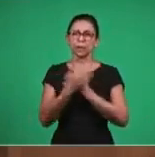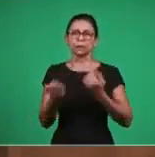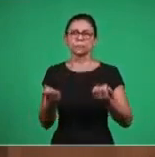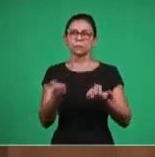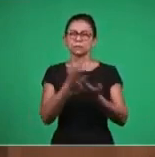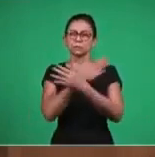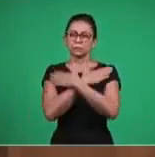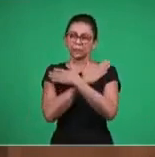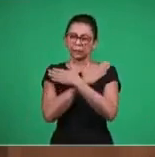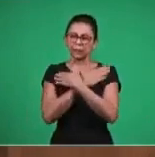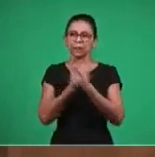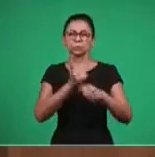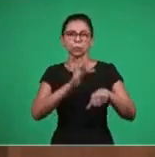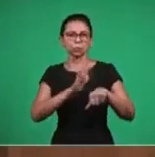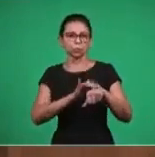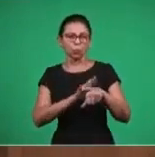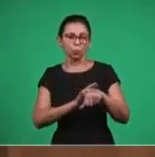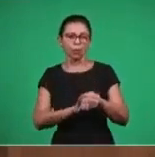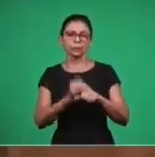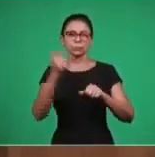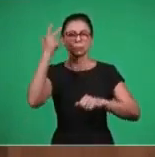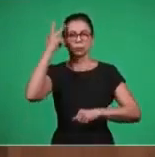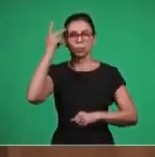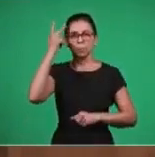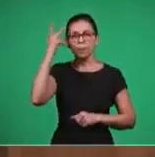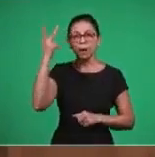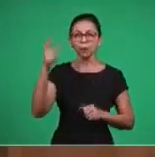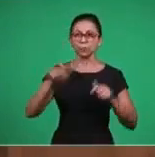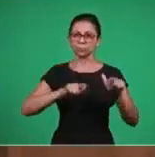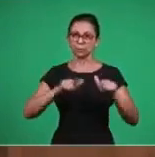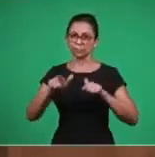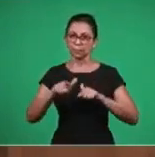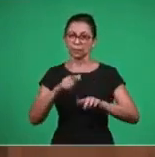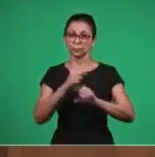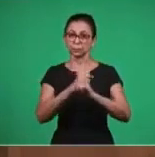we are helping. But we cannot confuse what you do socially